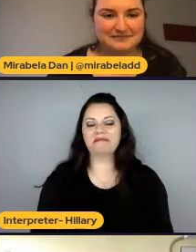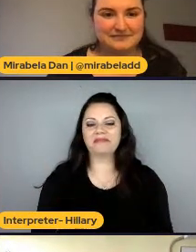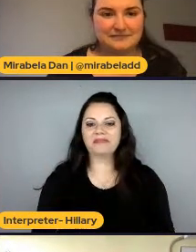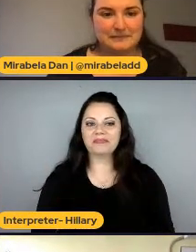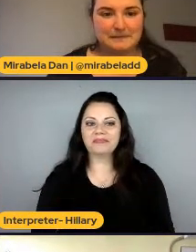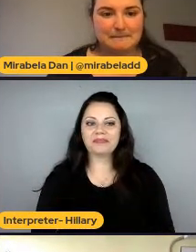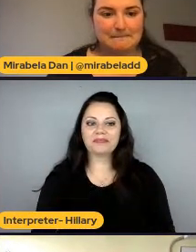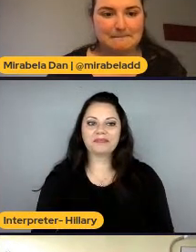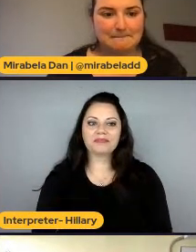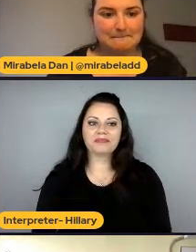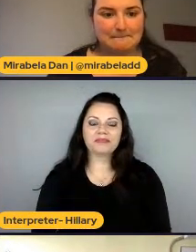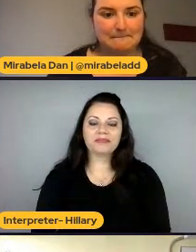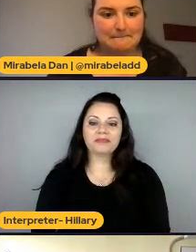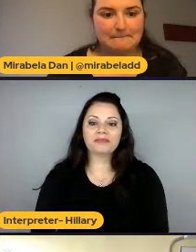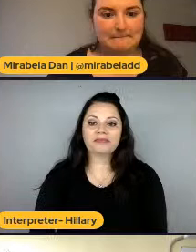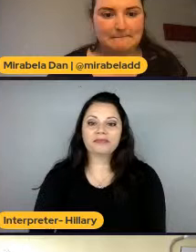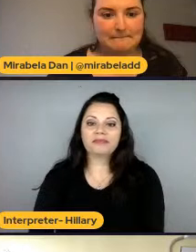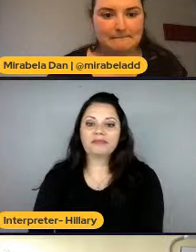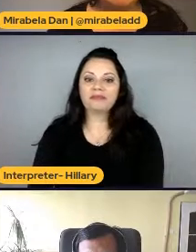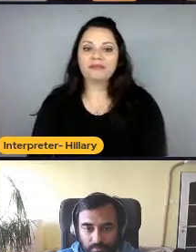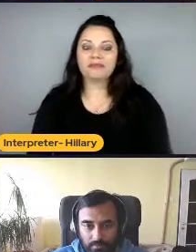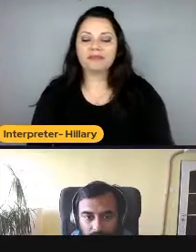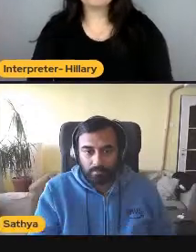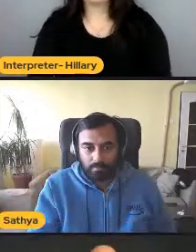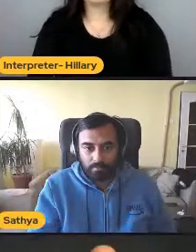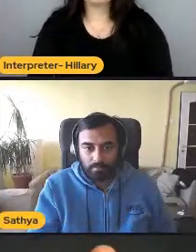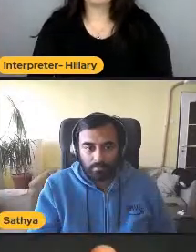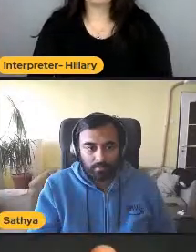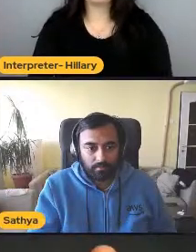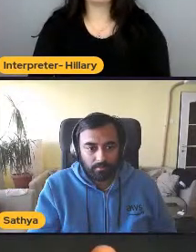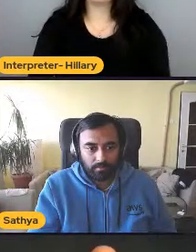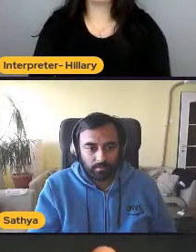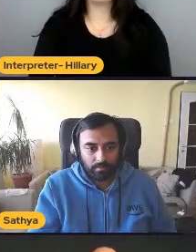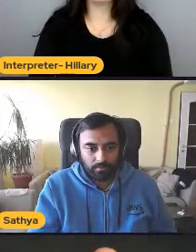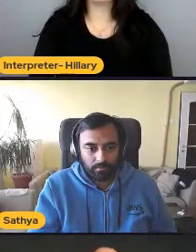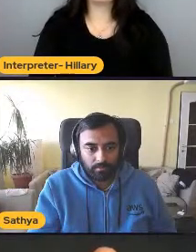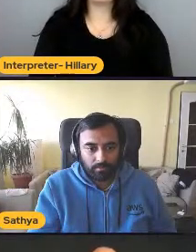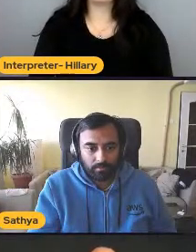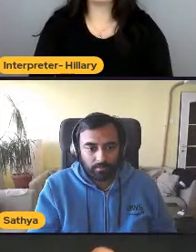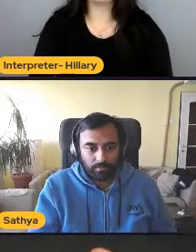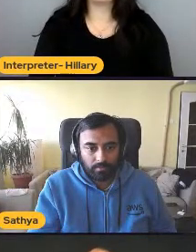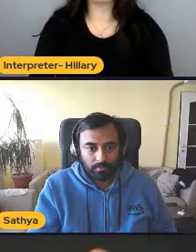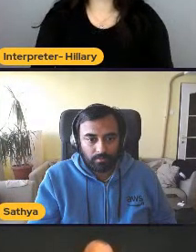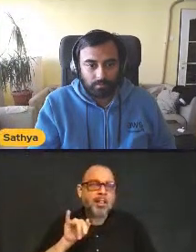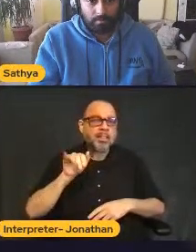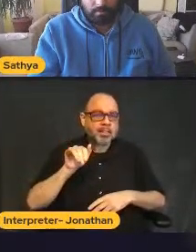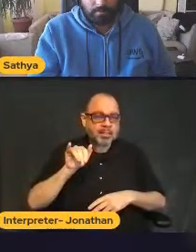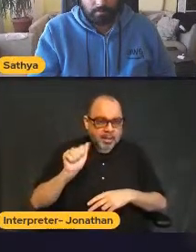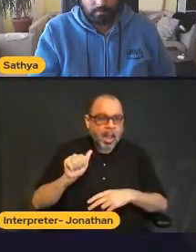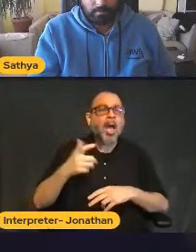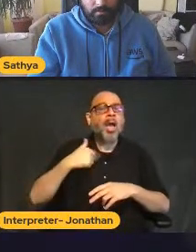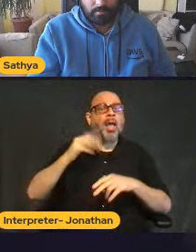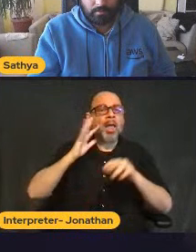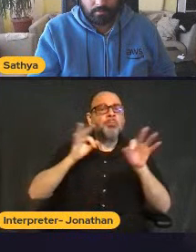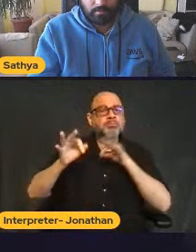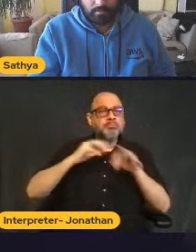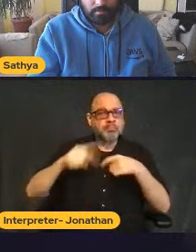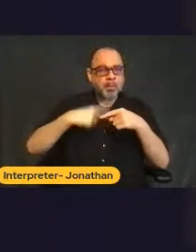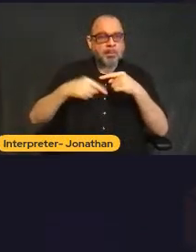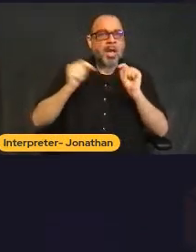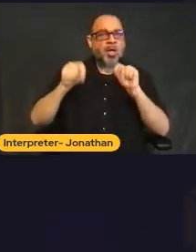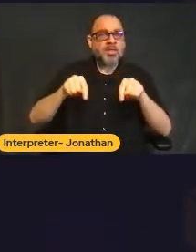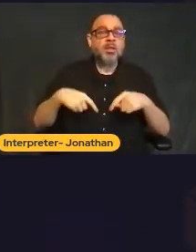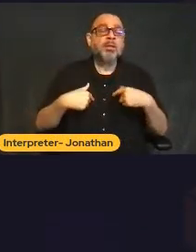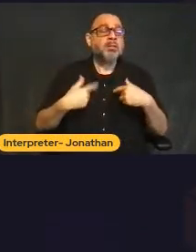talk about deployment of React and Next.js applications with CDK. What we'll cover in